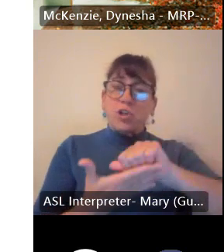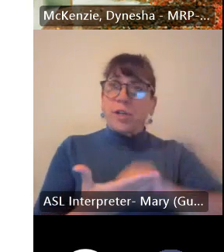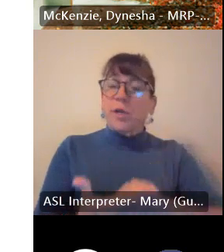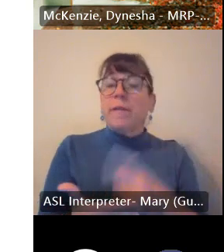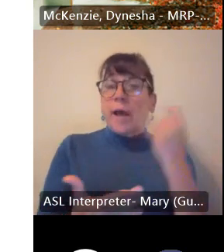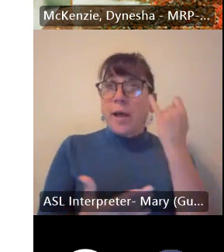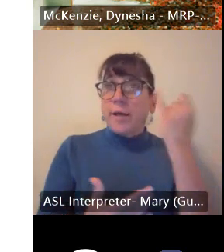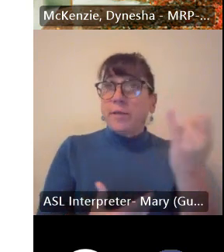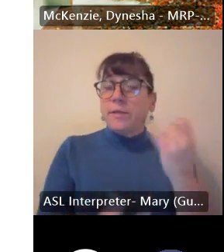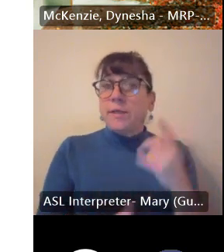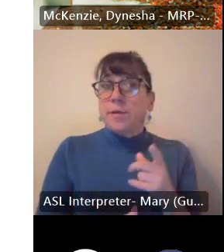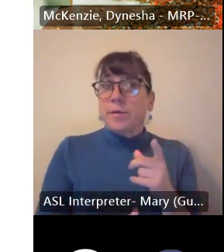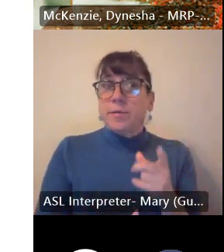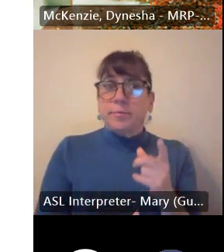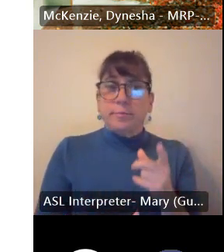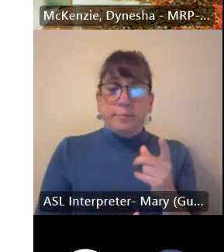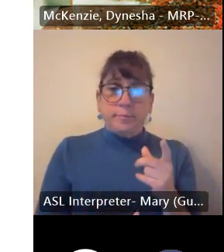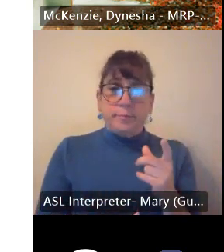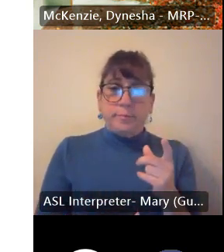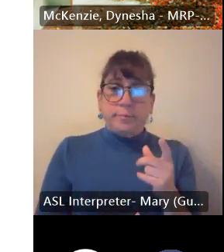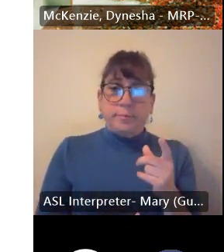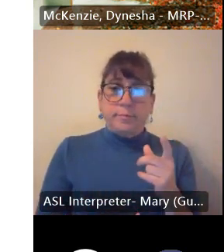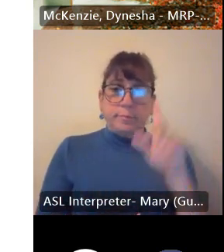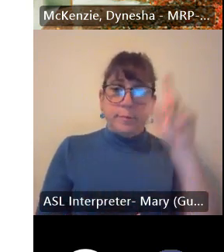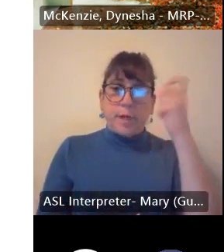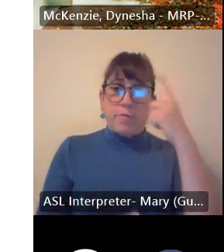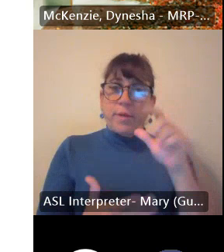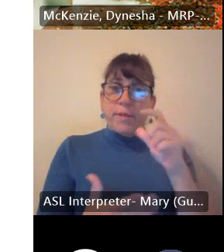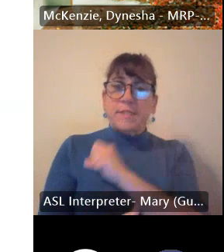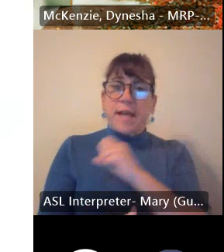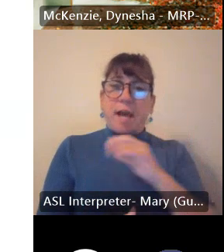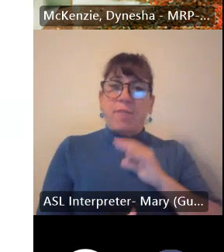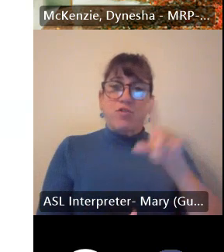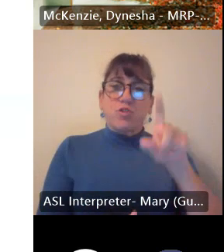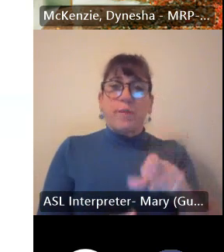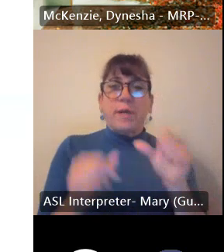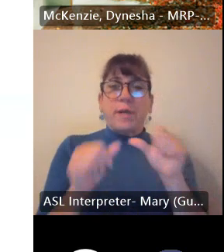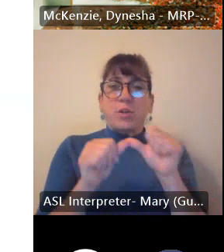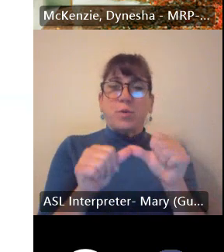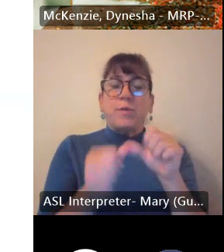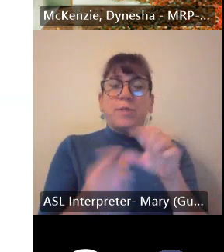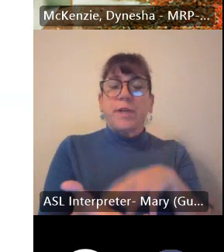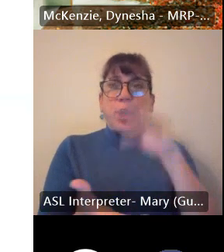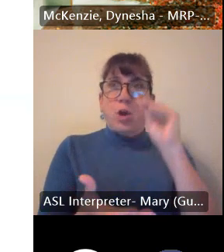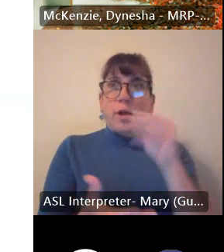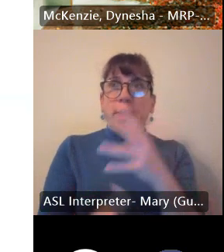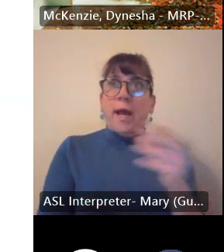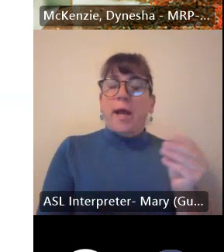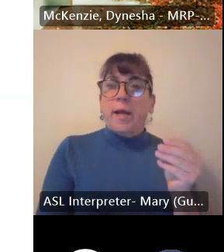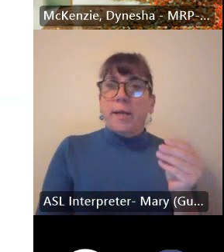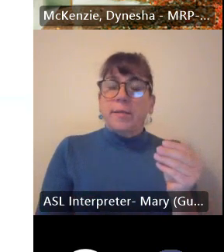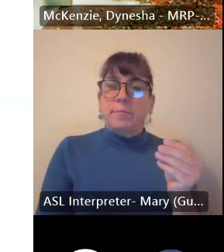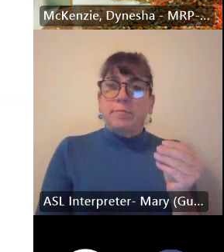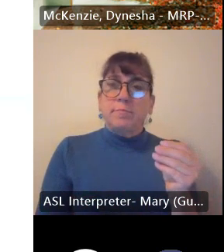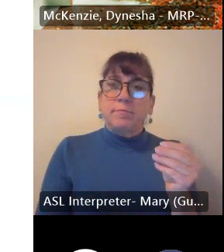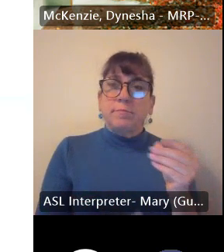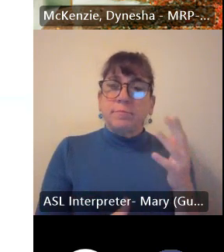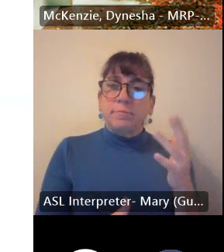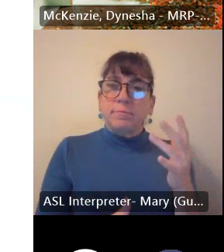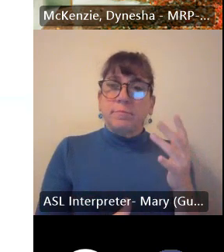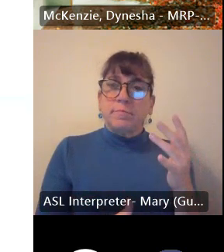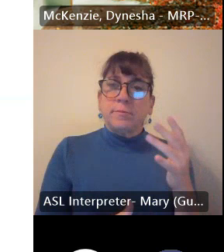that that federal government staff should be continuously learning and